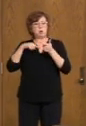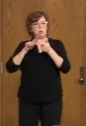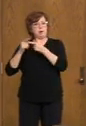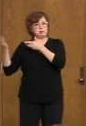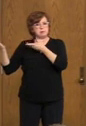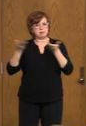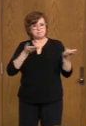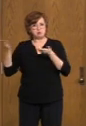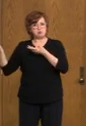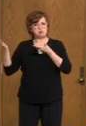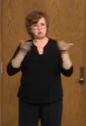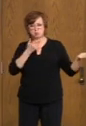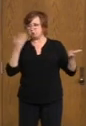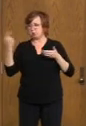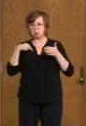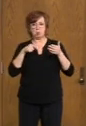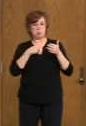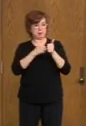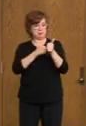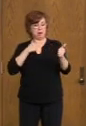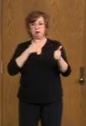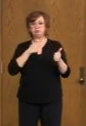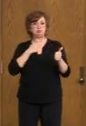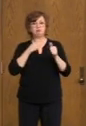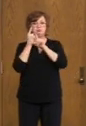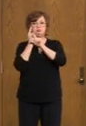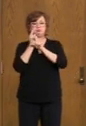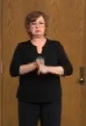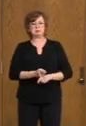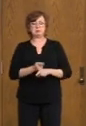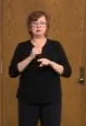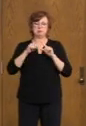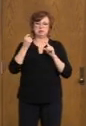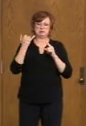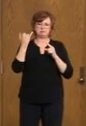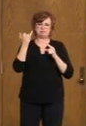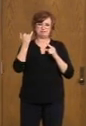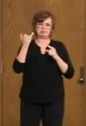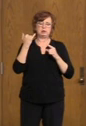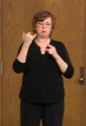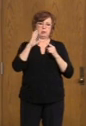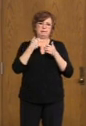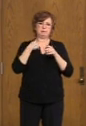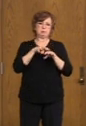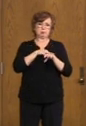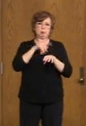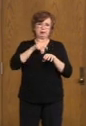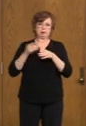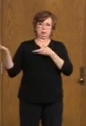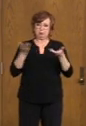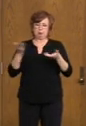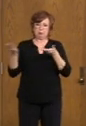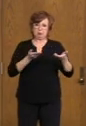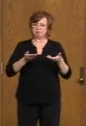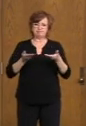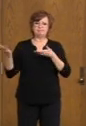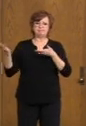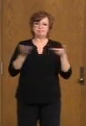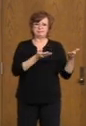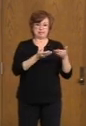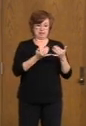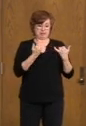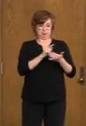expecting a slowdown of vaccine shipments from Pfizer over the course of the next 4 weeks. For example, this coming week that we're in, we